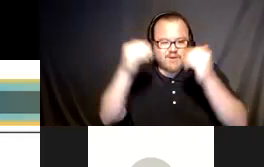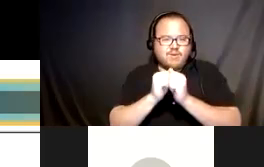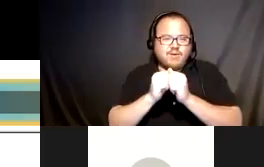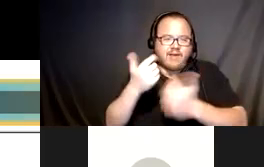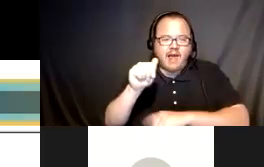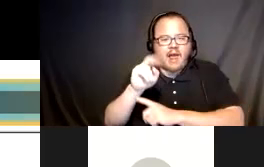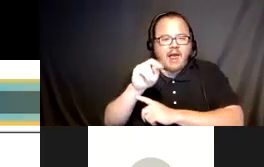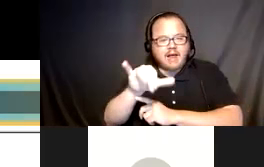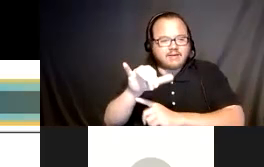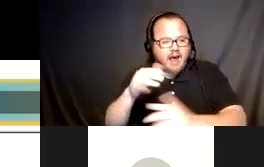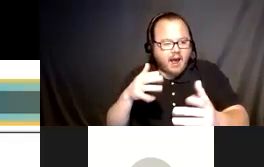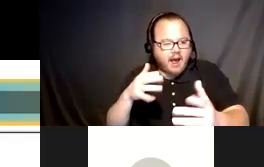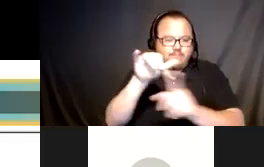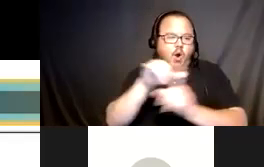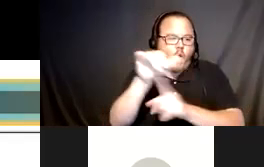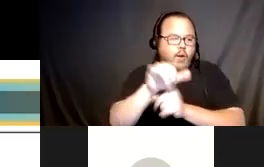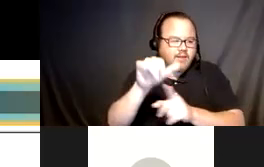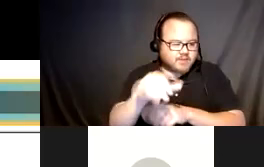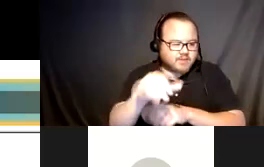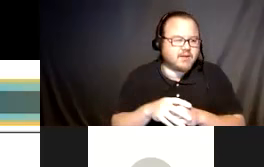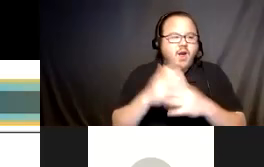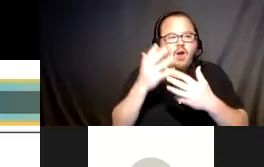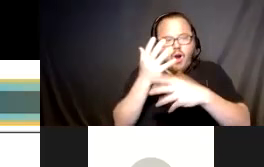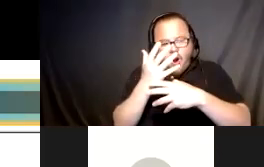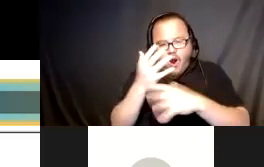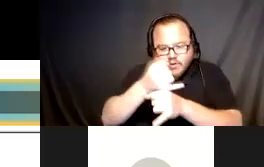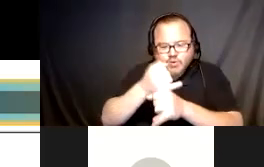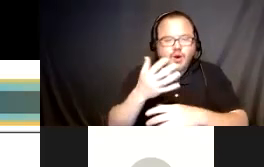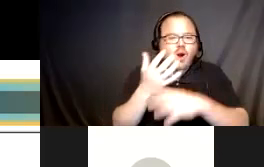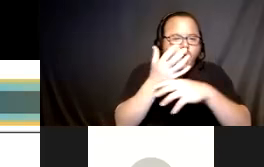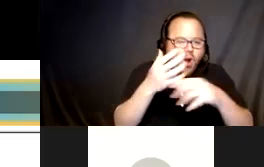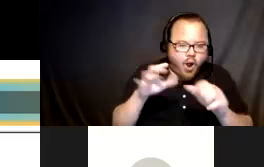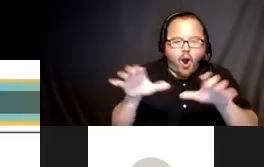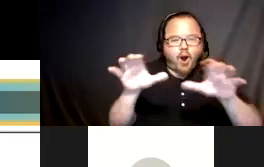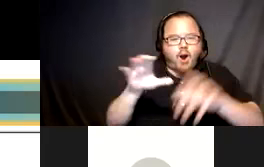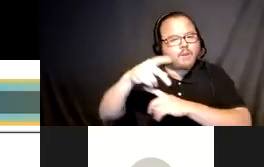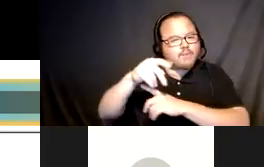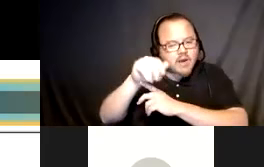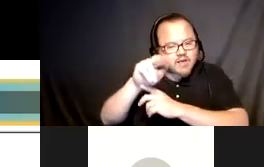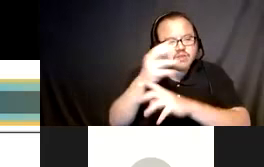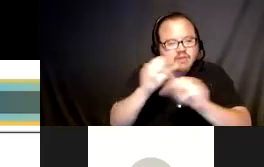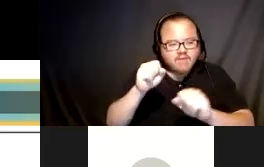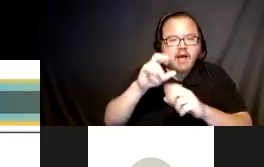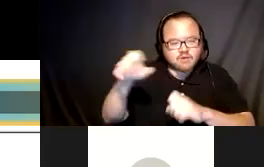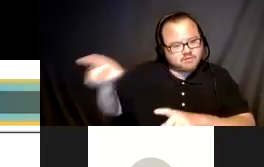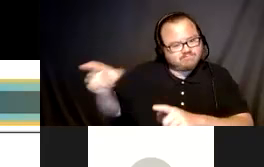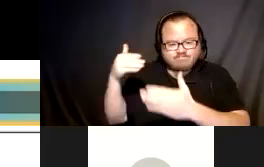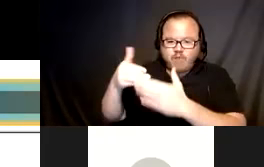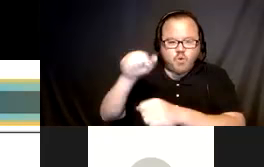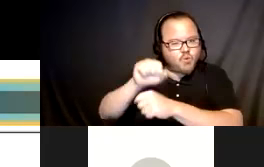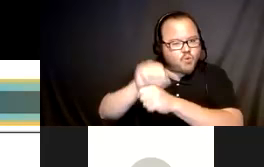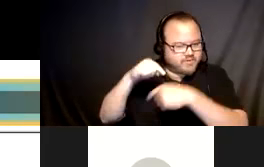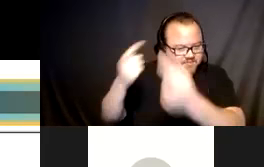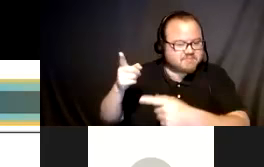Anti-Bullying Institute and Operation Safe House. So she's a better person to kind of explain that because she's worked with them really closely. So I'm going to let her start and then I'll jump